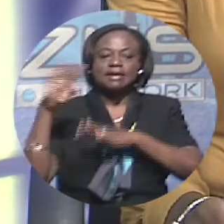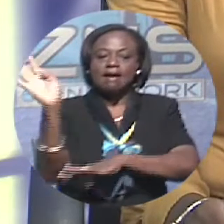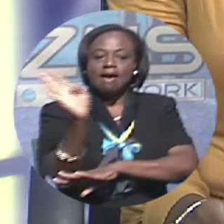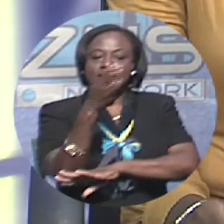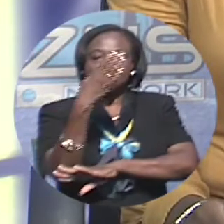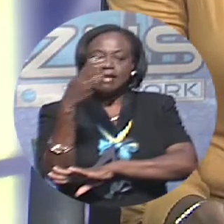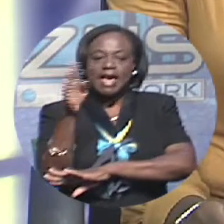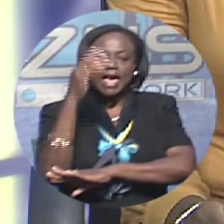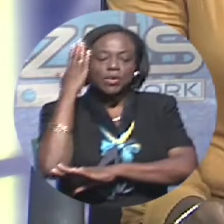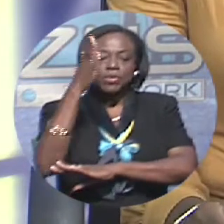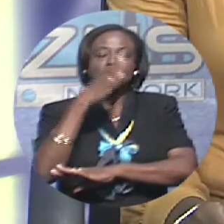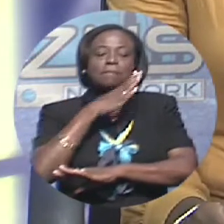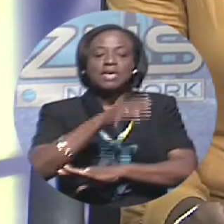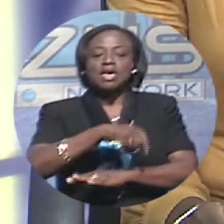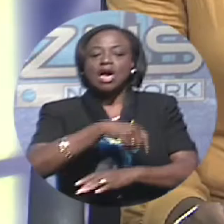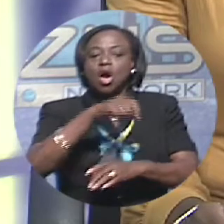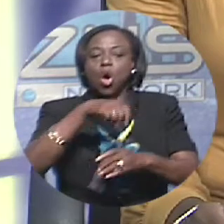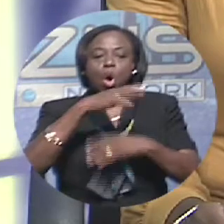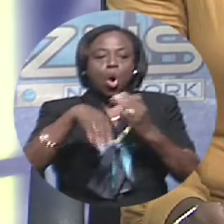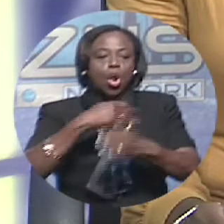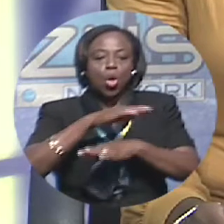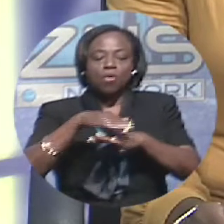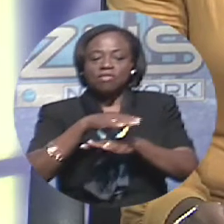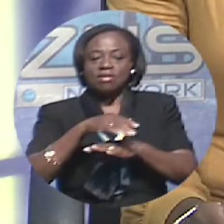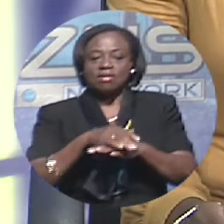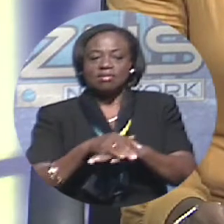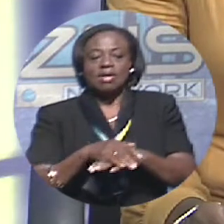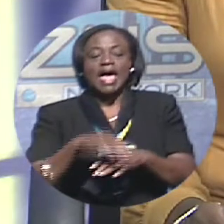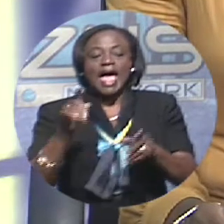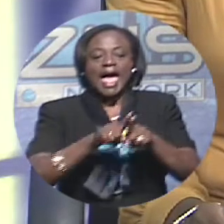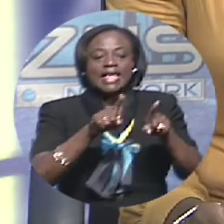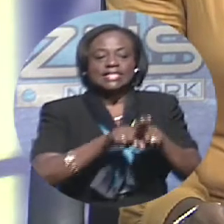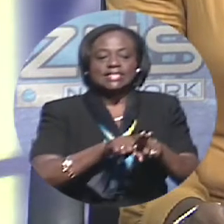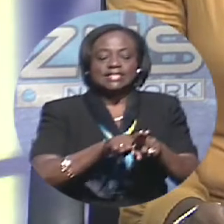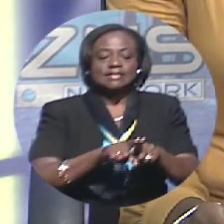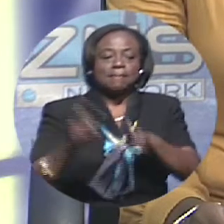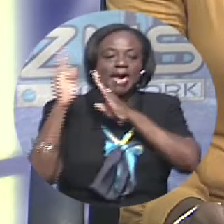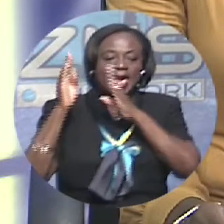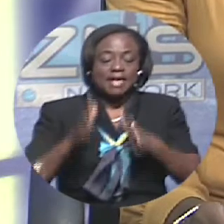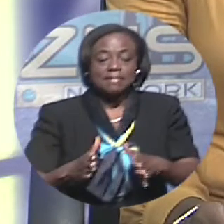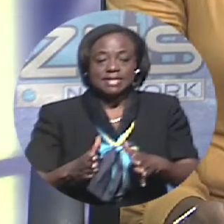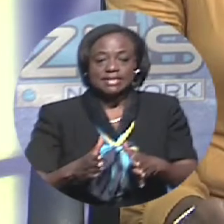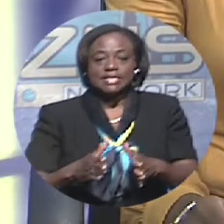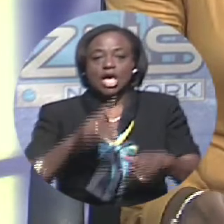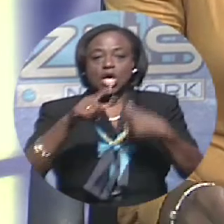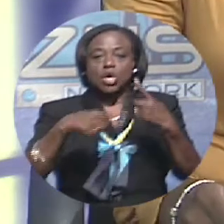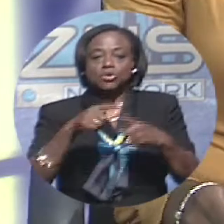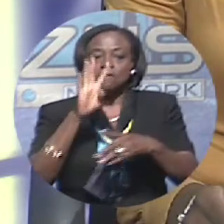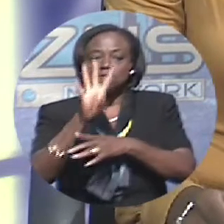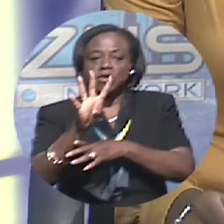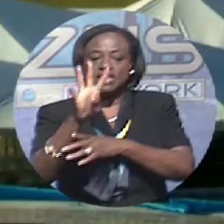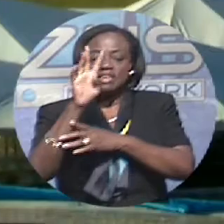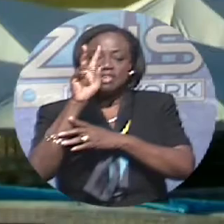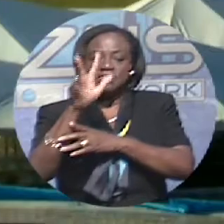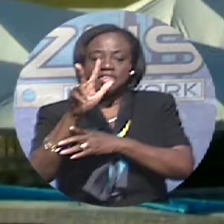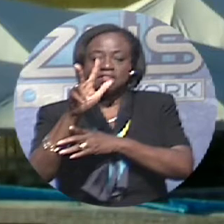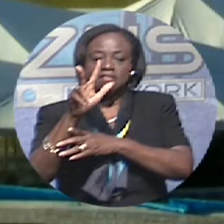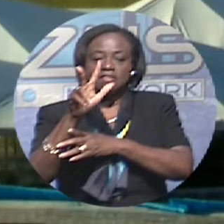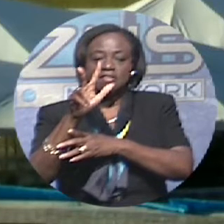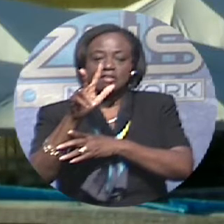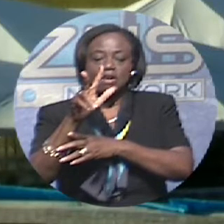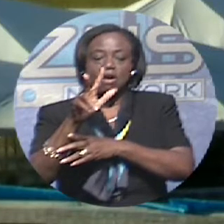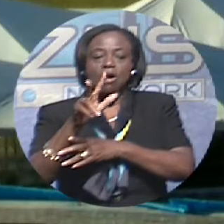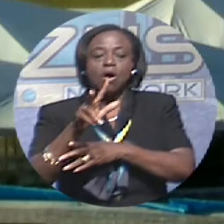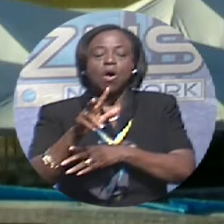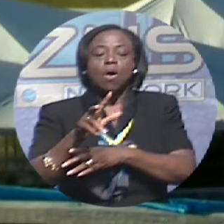tonight as patriotic Bahamians across New Providence attend the official 43rd independence celebrations. The event begins this